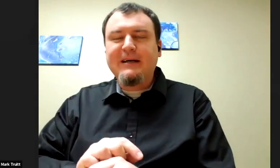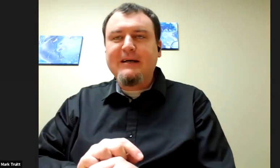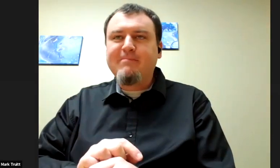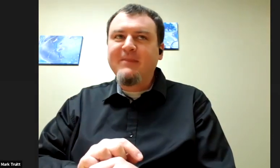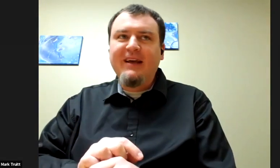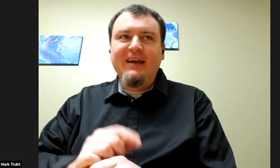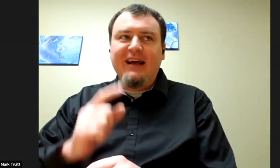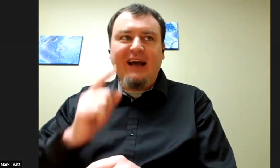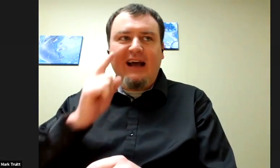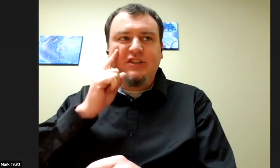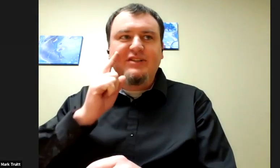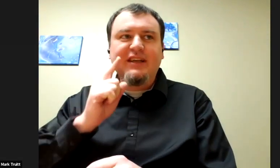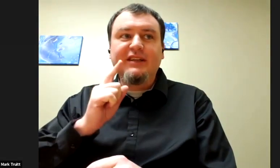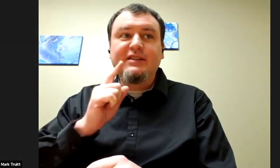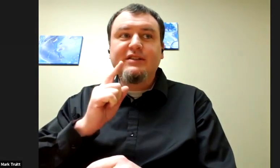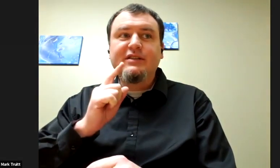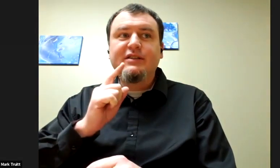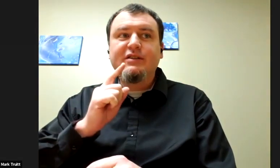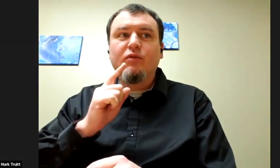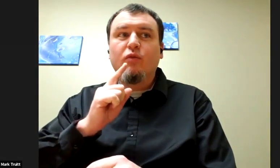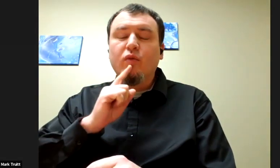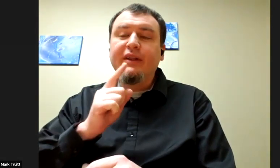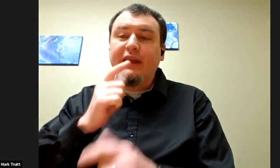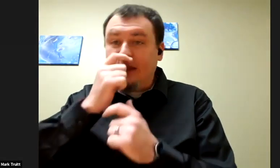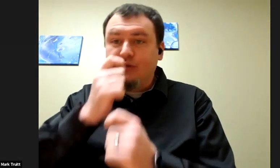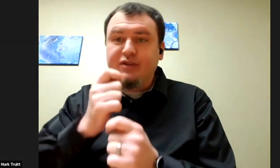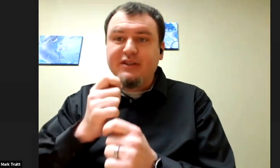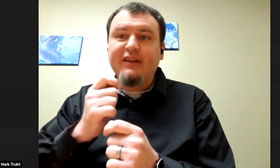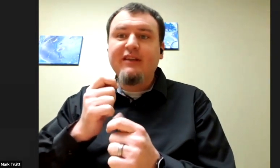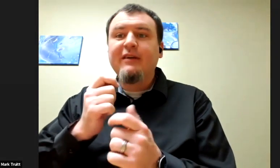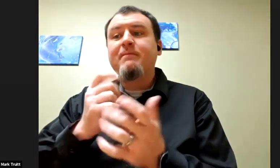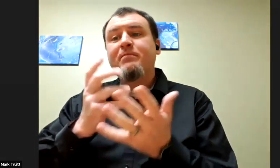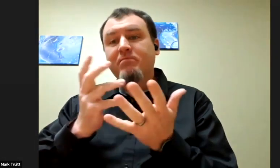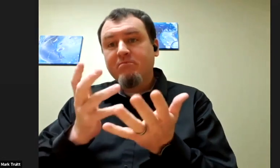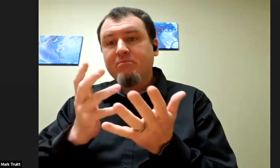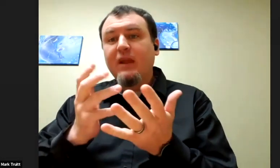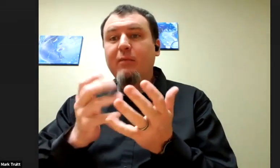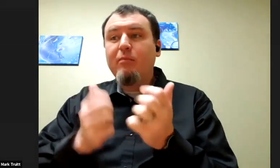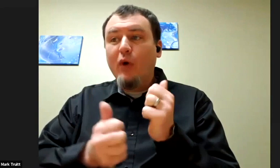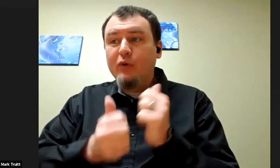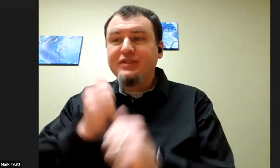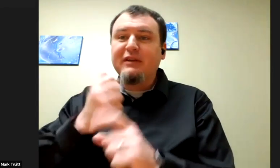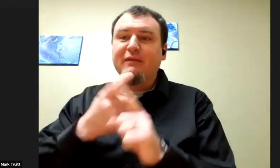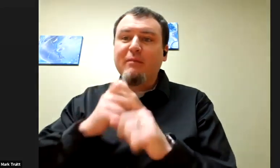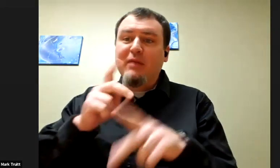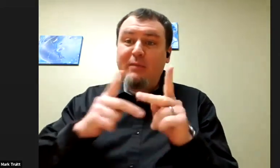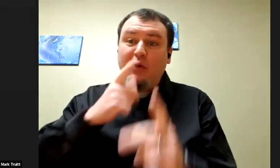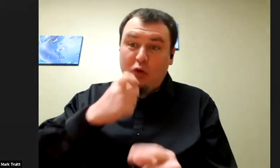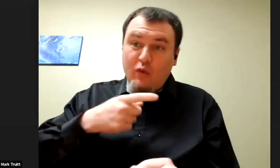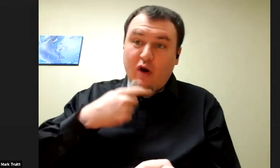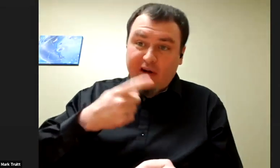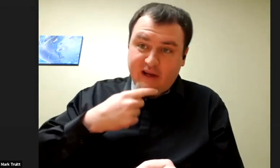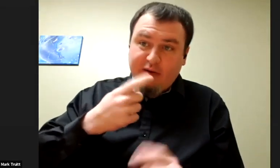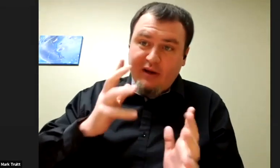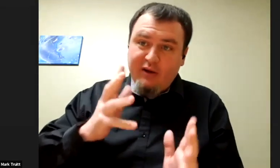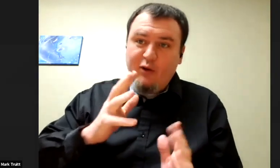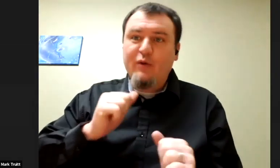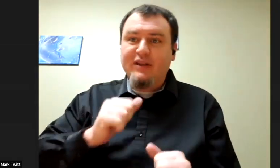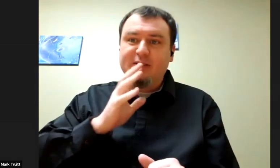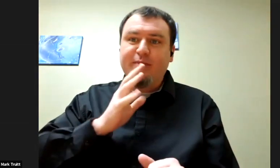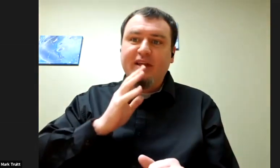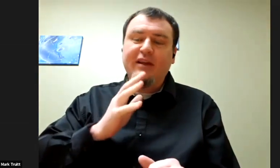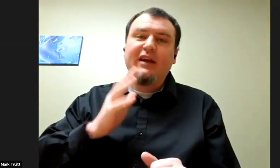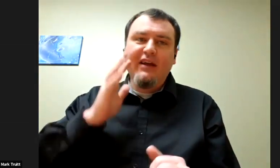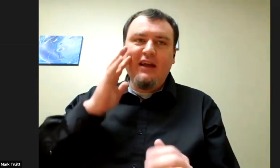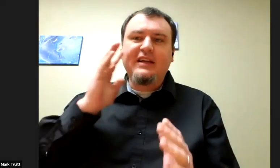language. I just think it's really interesting, mostly from people who are hearing, who